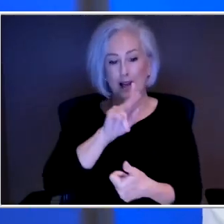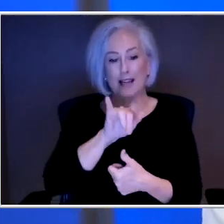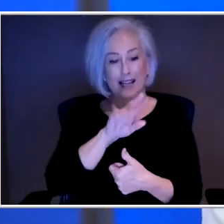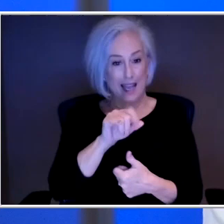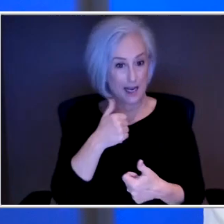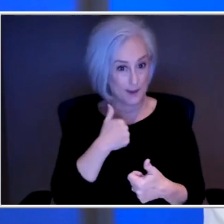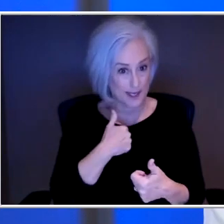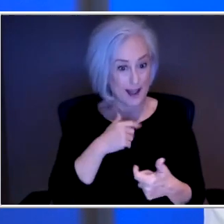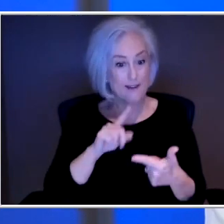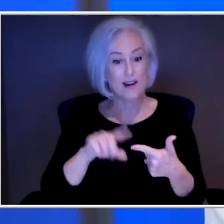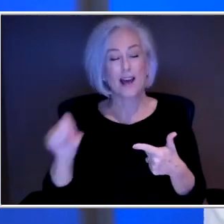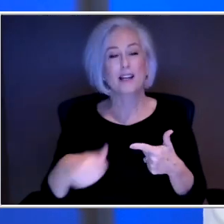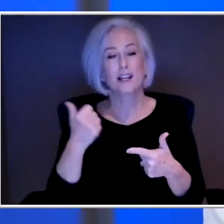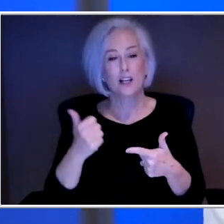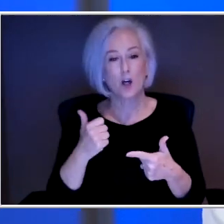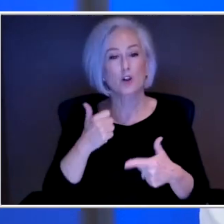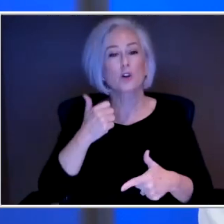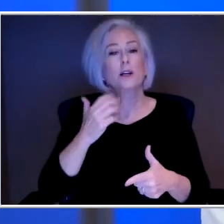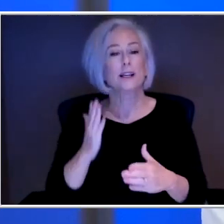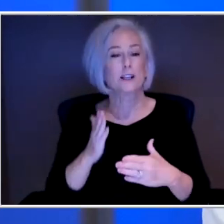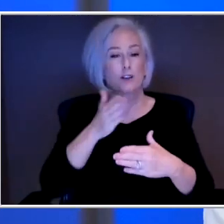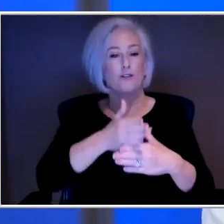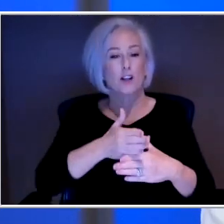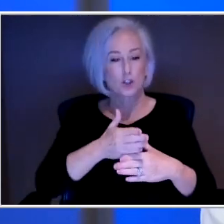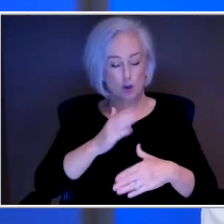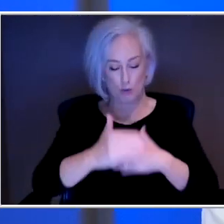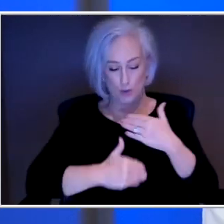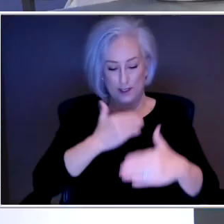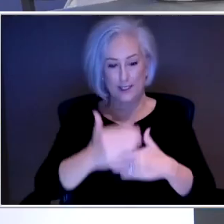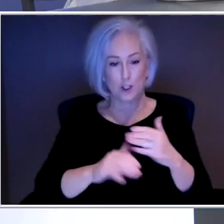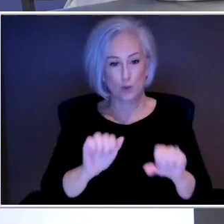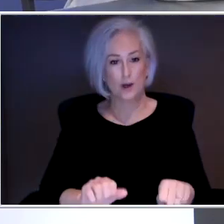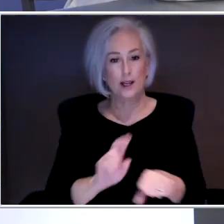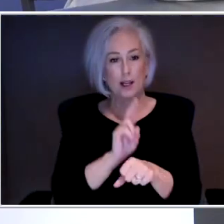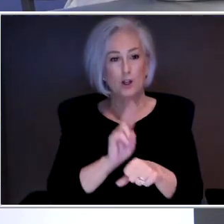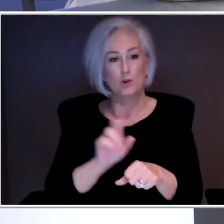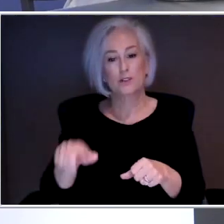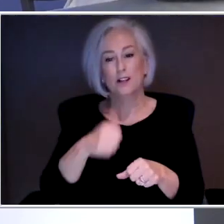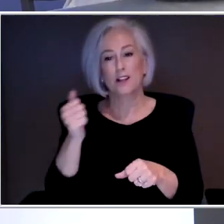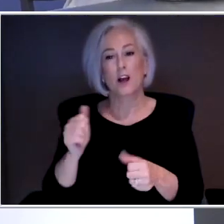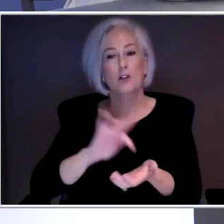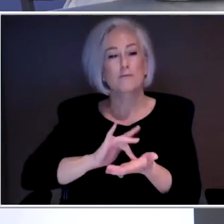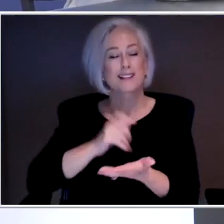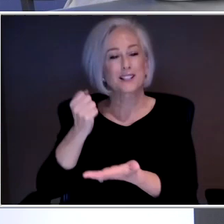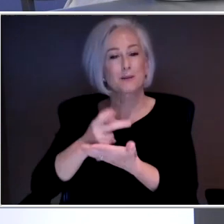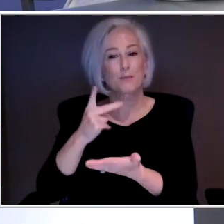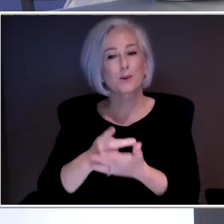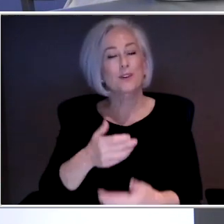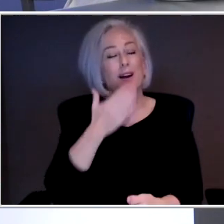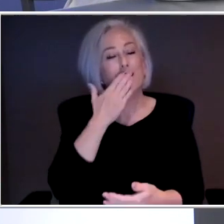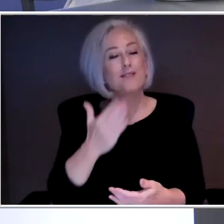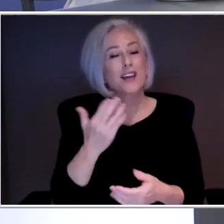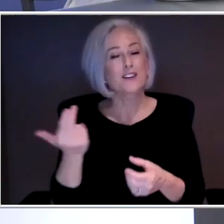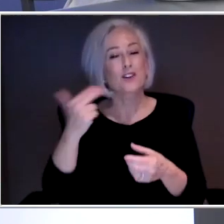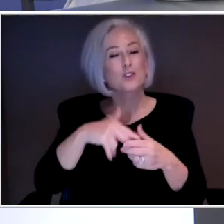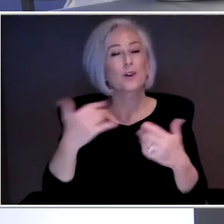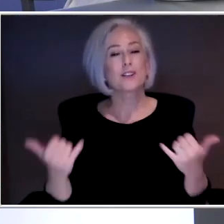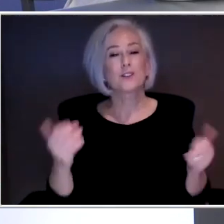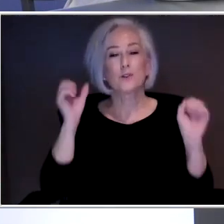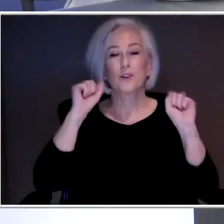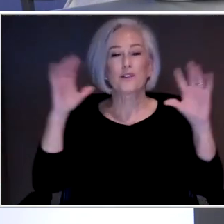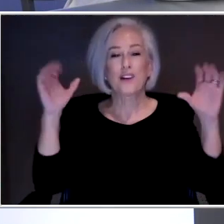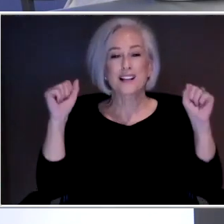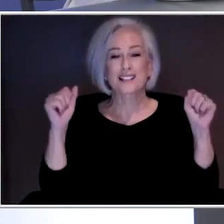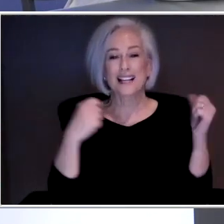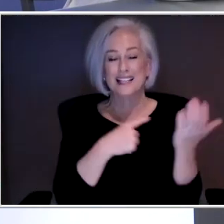interventional procedures that we can use as kind of a stopgap measure until some of these other drugs come out. Thank you so much for joining us today. This is a fascinating discussion, so